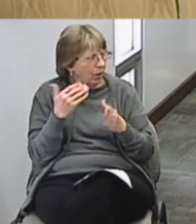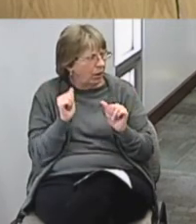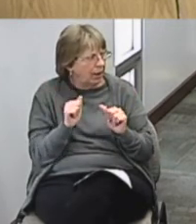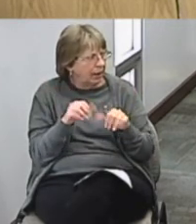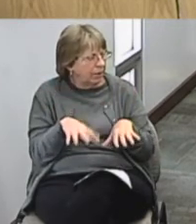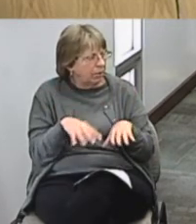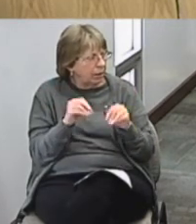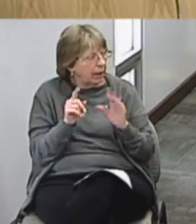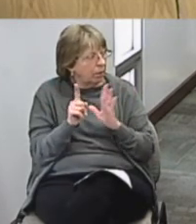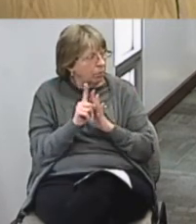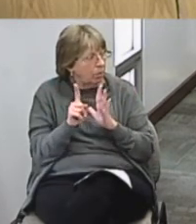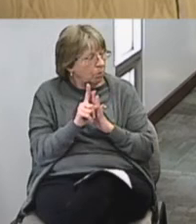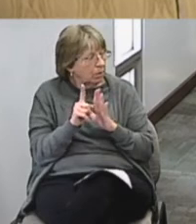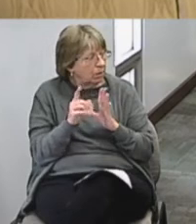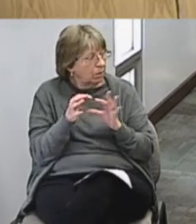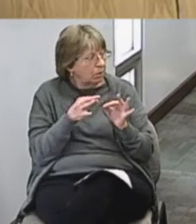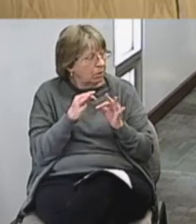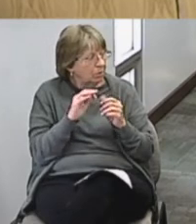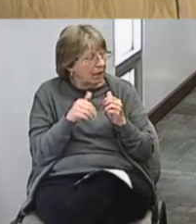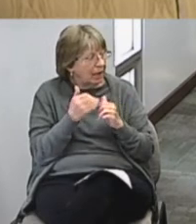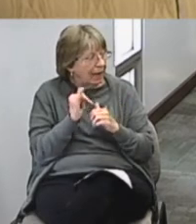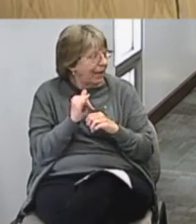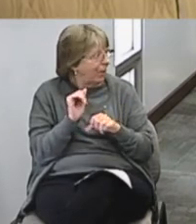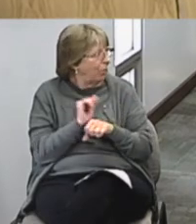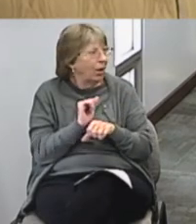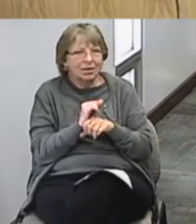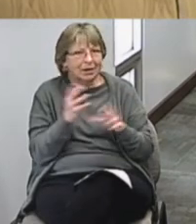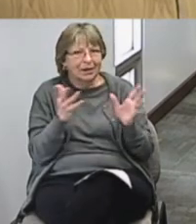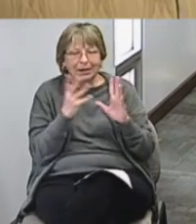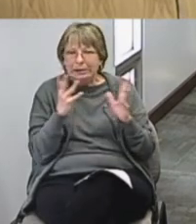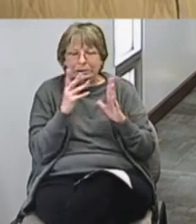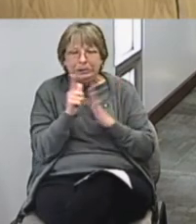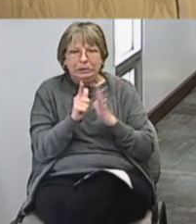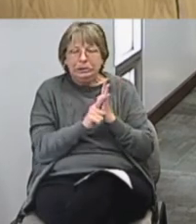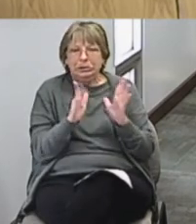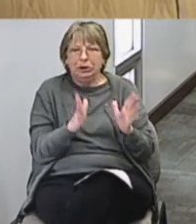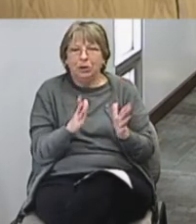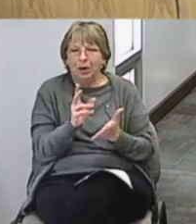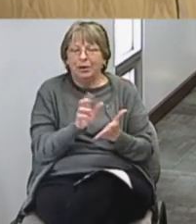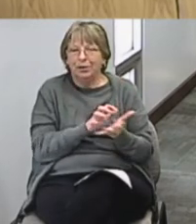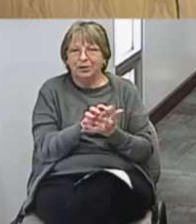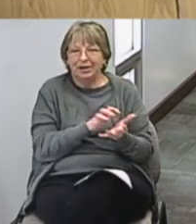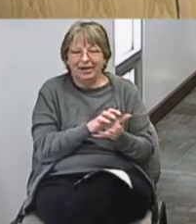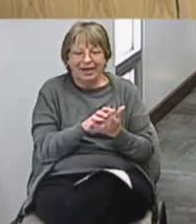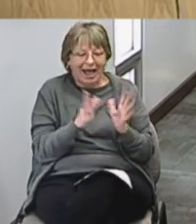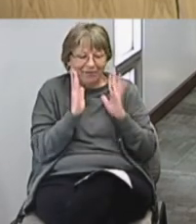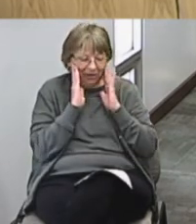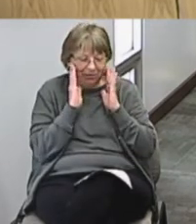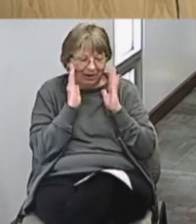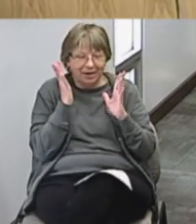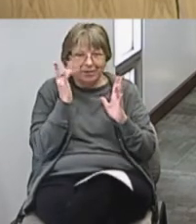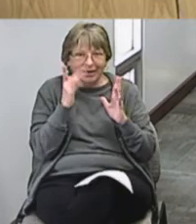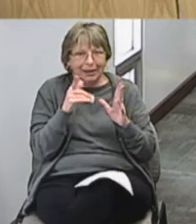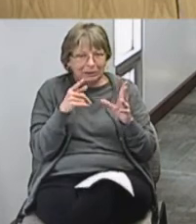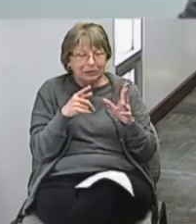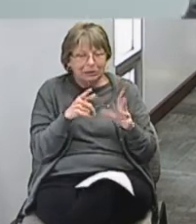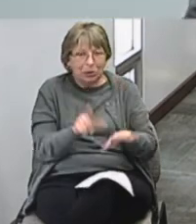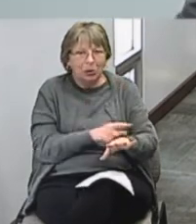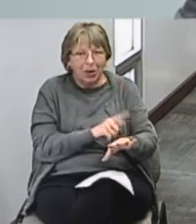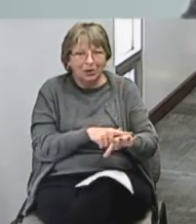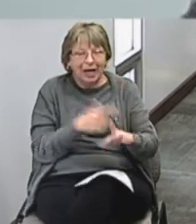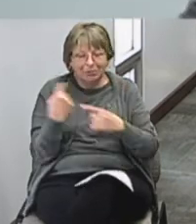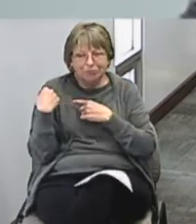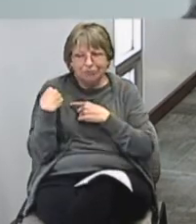to explain how that process works, if you It's been a would? while since I've done it. We've I know only it. done a couple since I've been here. But basically, when